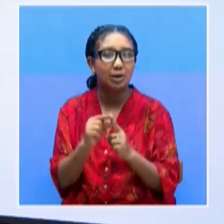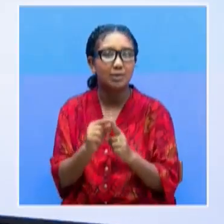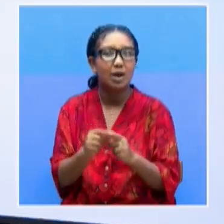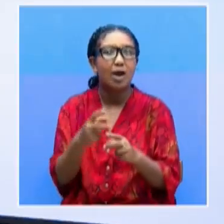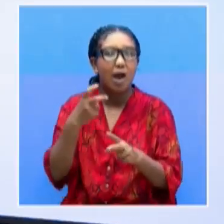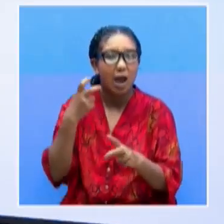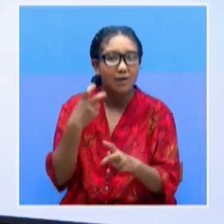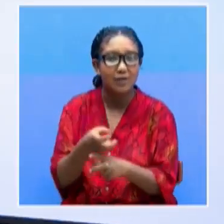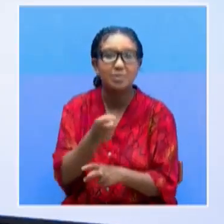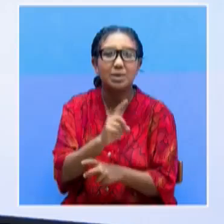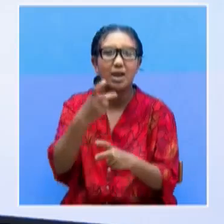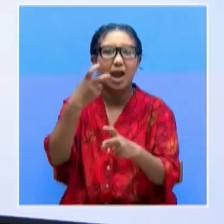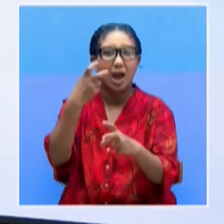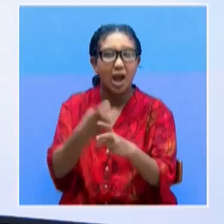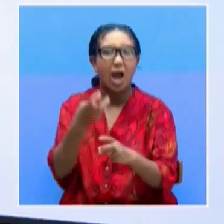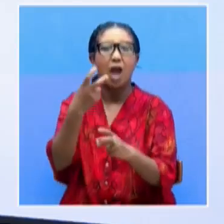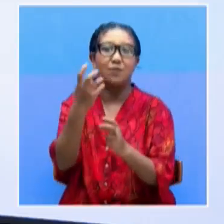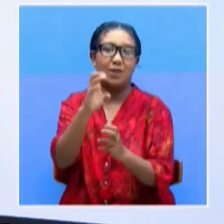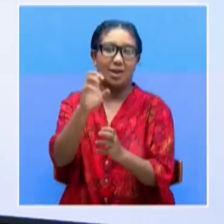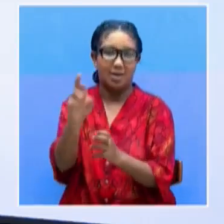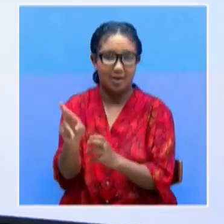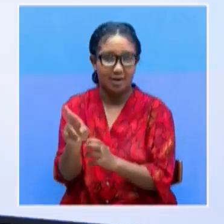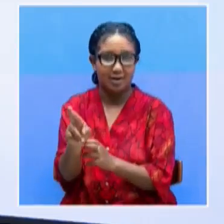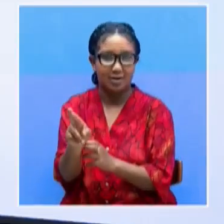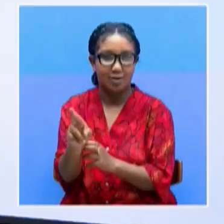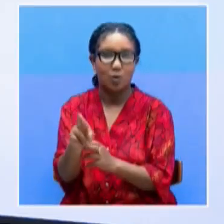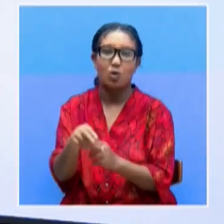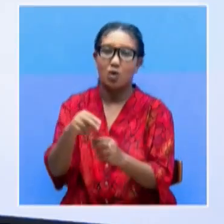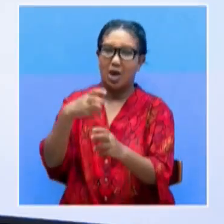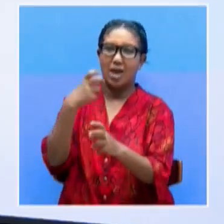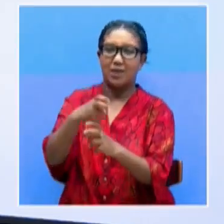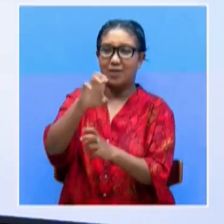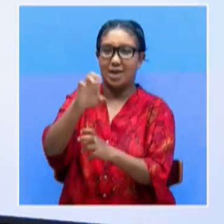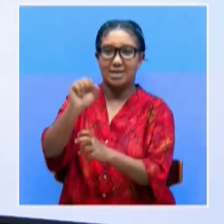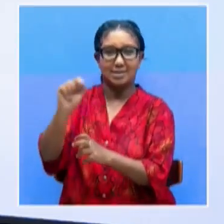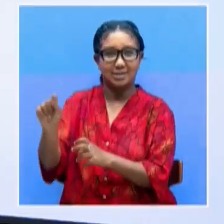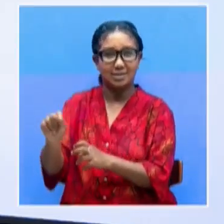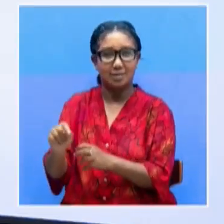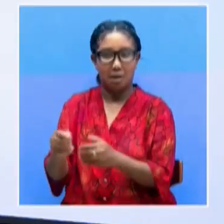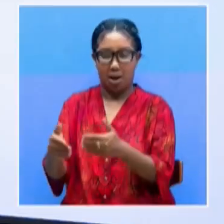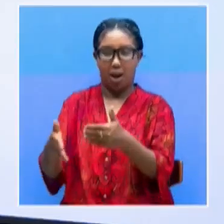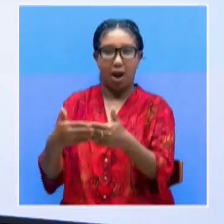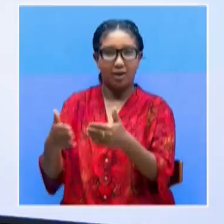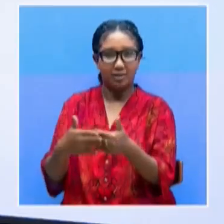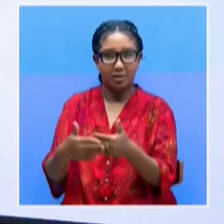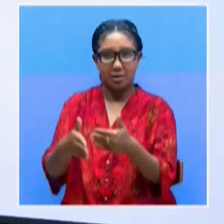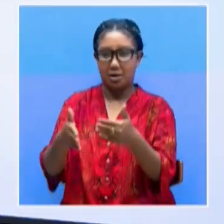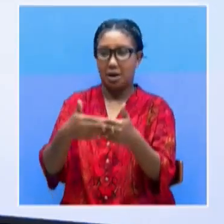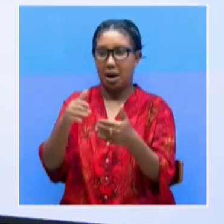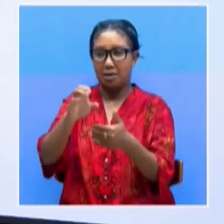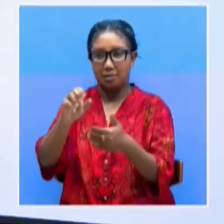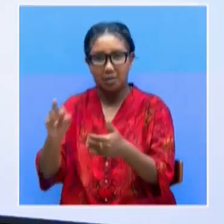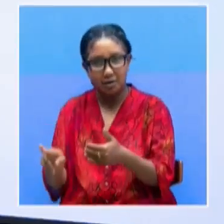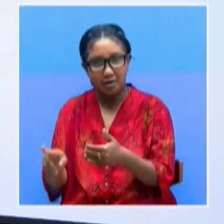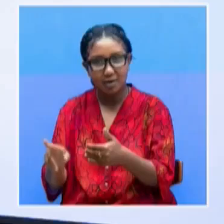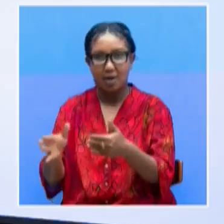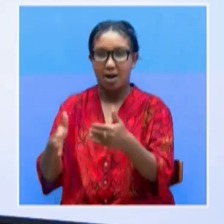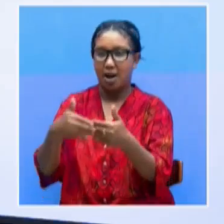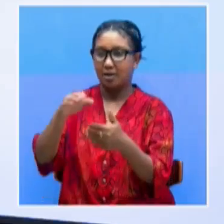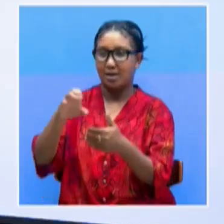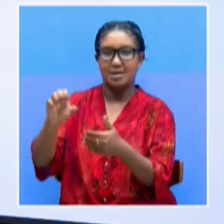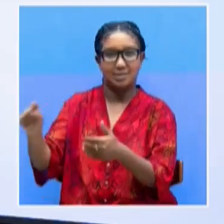heavy, heavier, good, or heaviest, light, lighter,